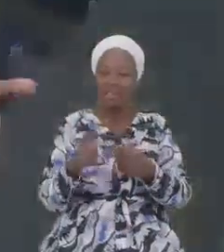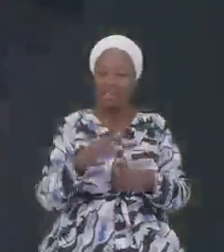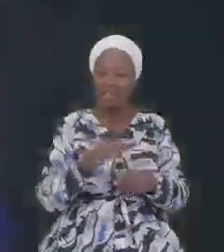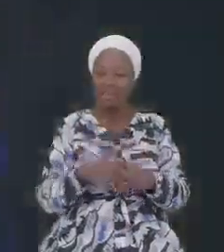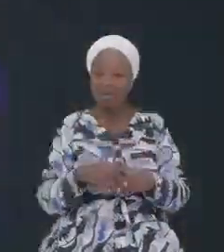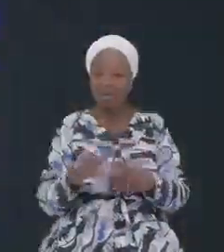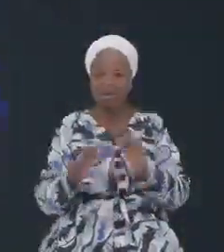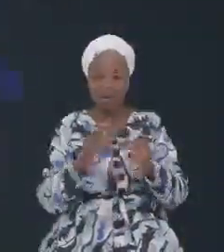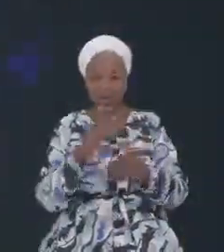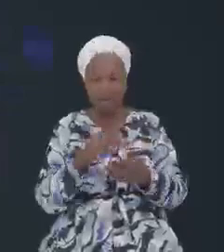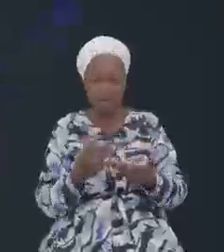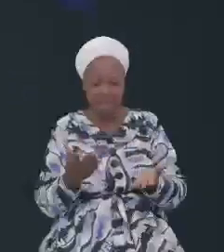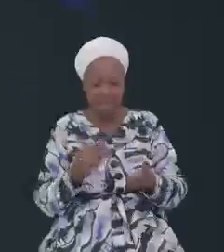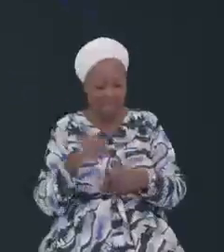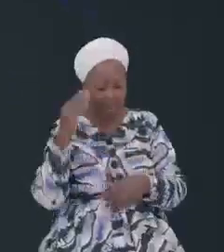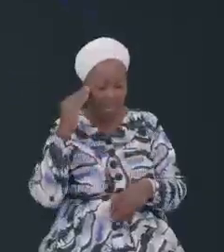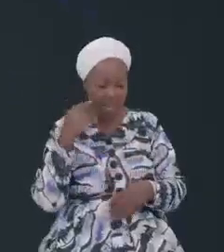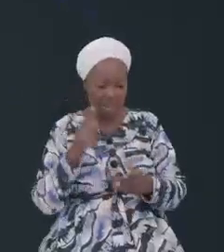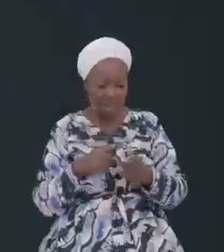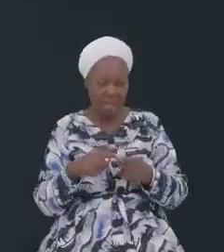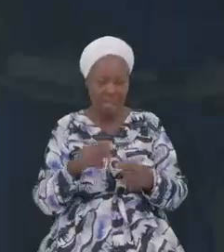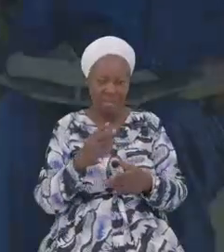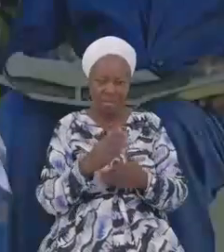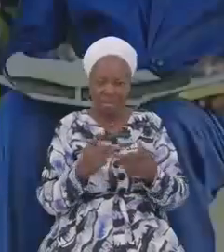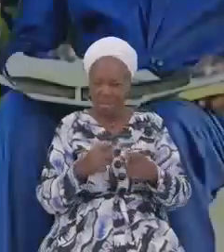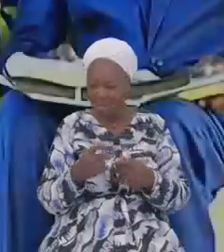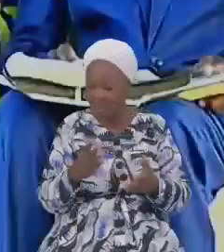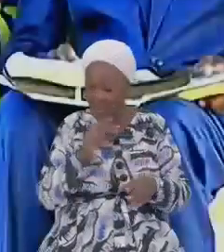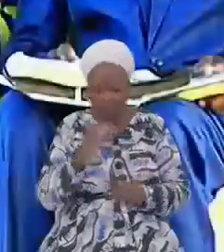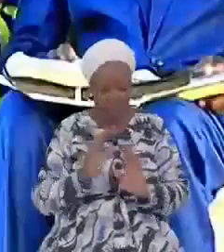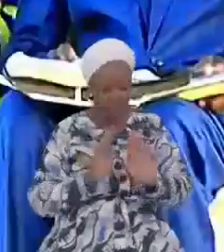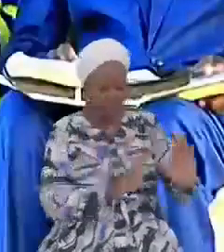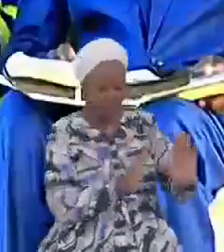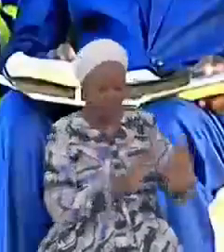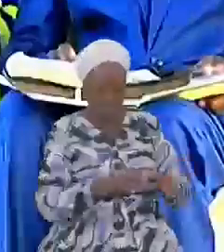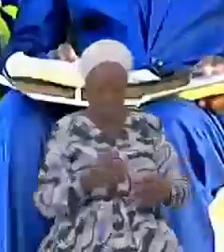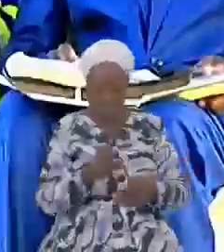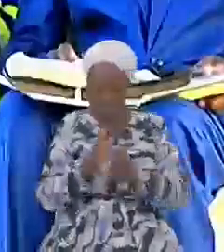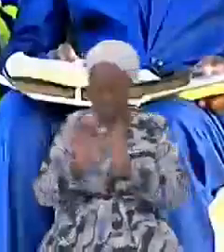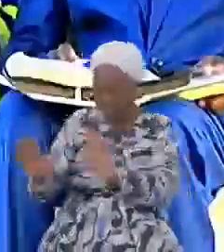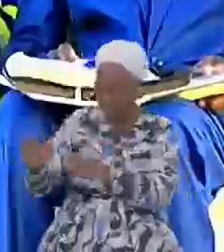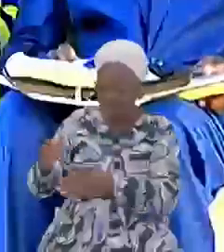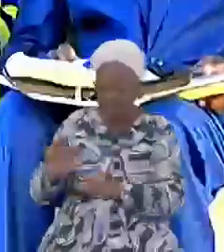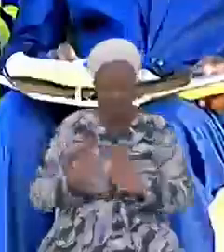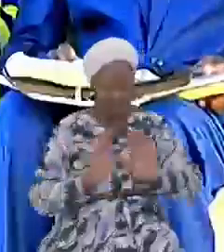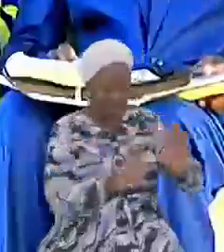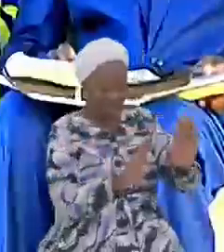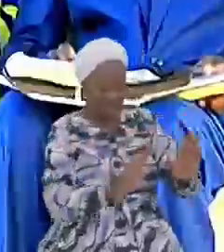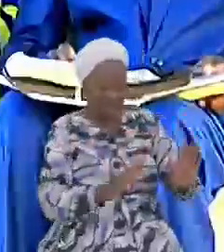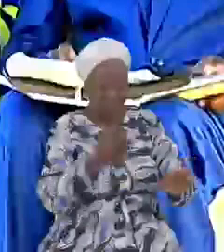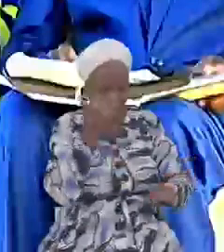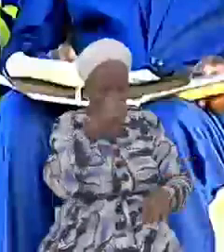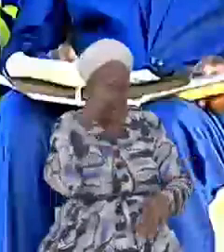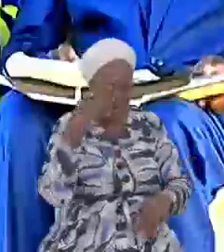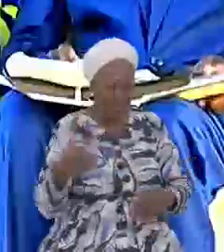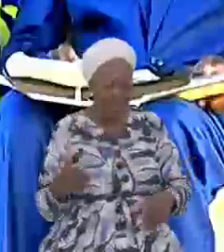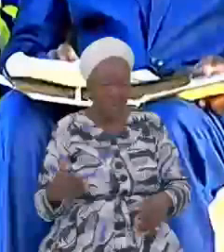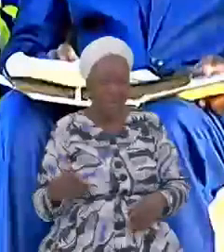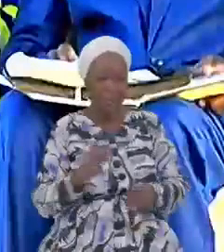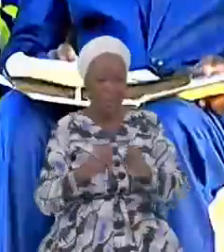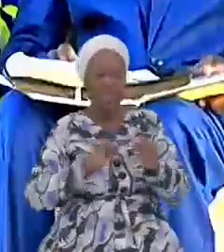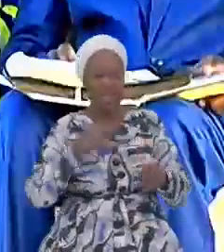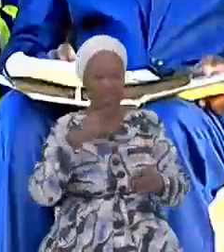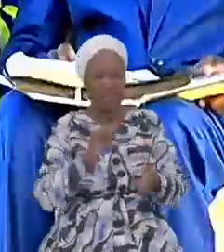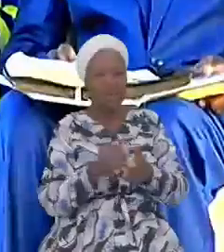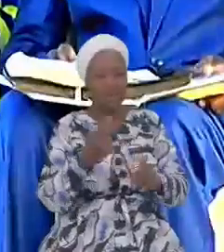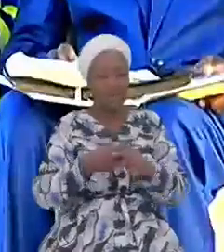if somebody is like, you know, ordinary, you can push there, push there, trampled upon, things will change in your life.